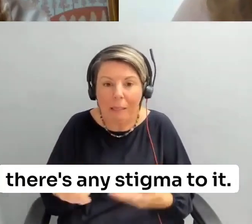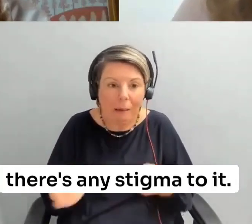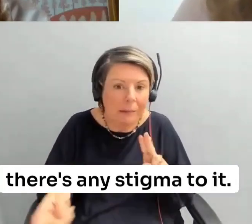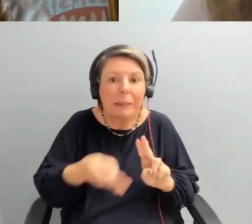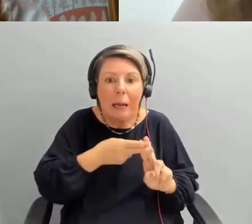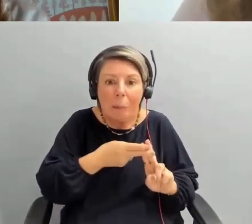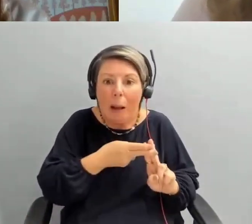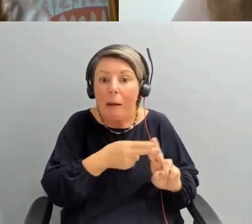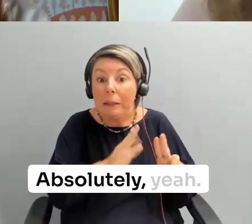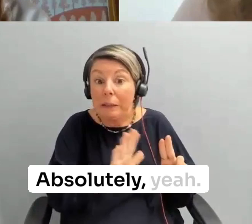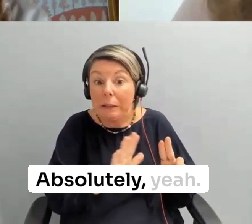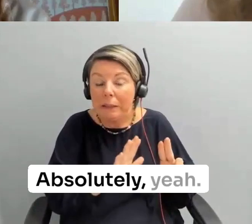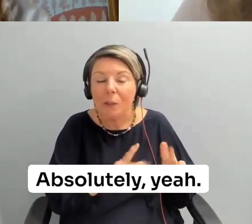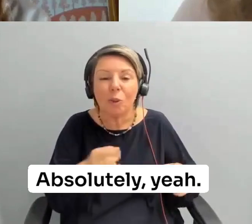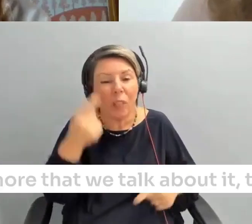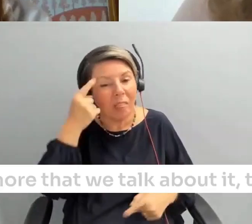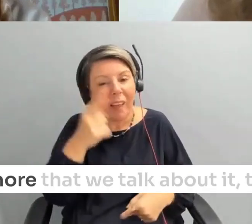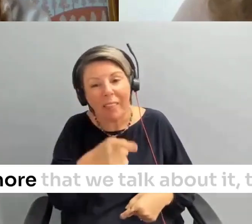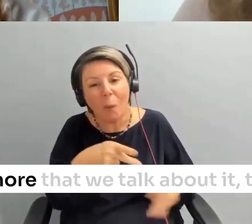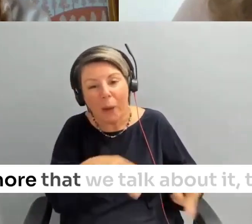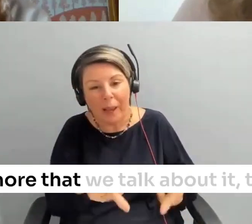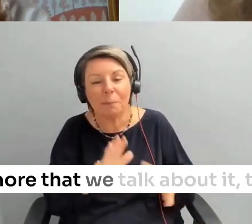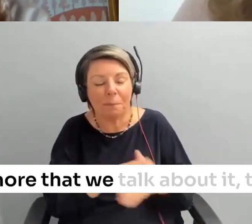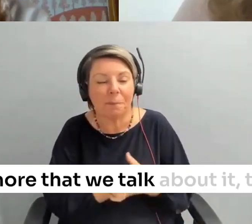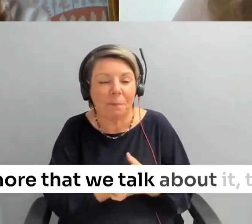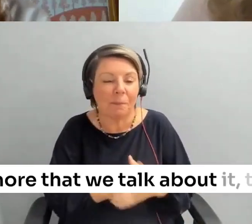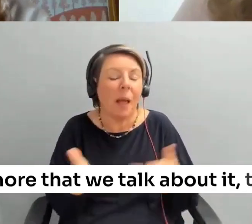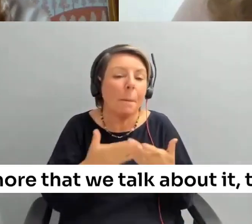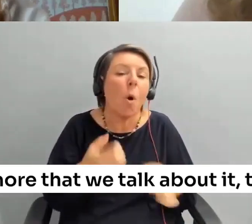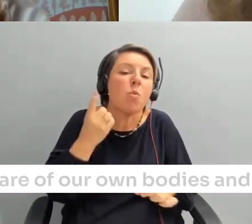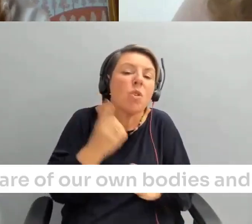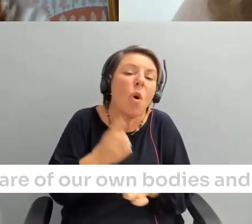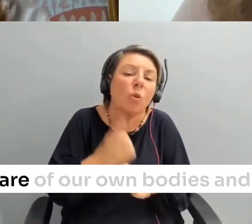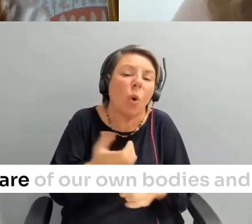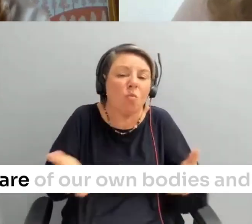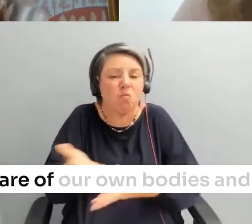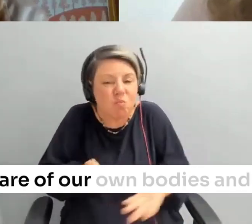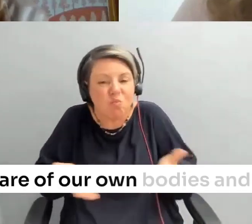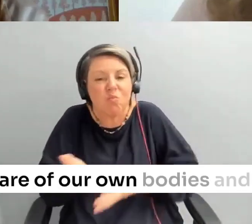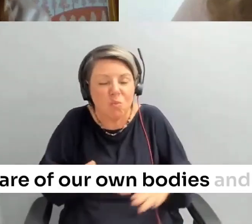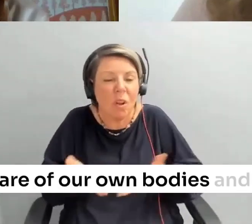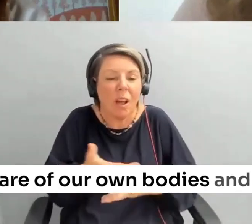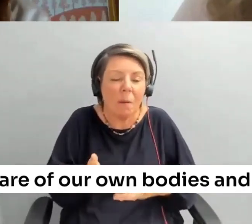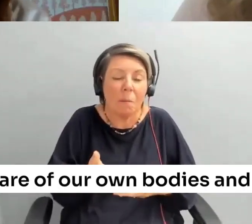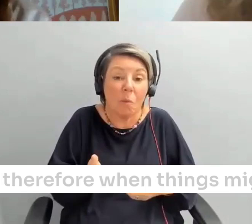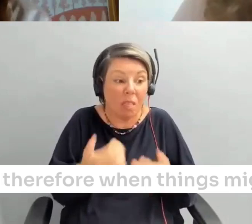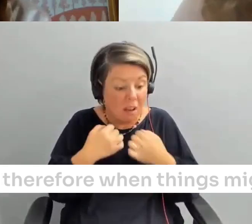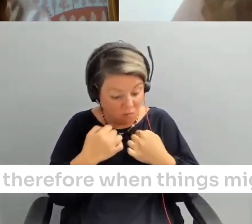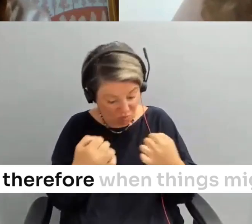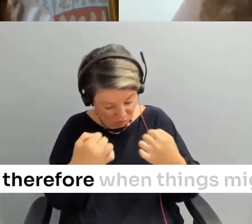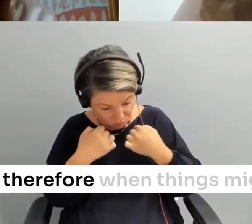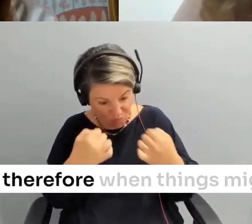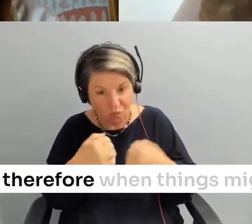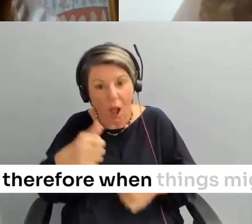it. Absolutely, yeah. And the more that we talk about it, the more we are aware of our own bodies and our own normal,